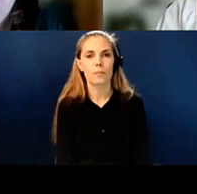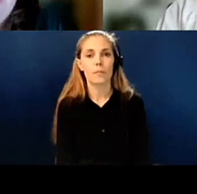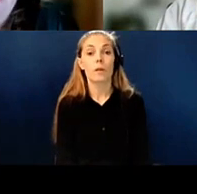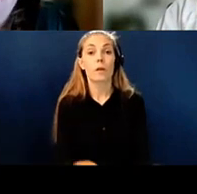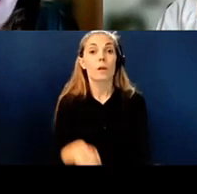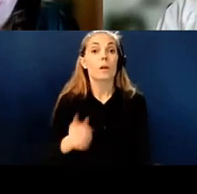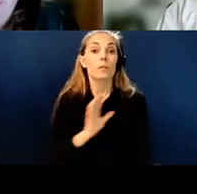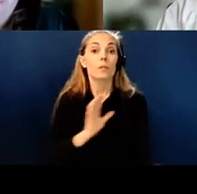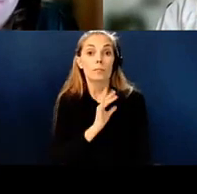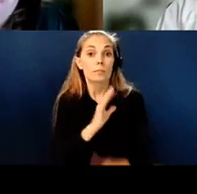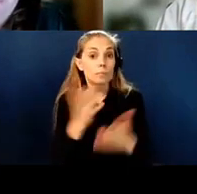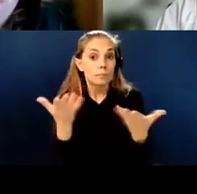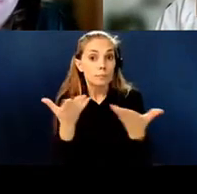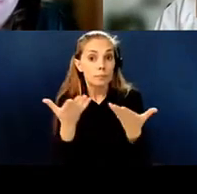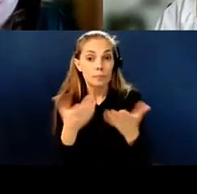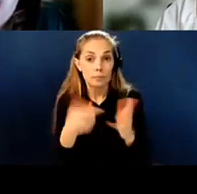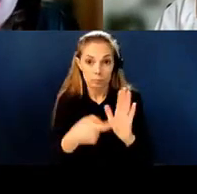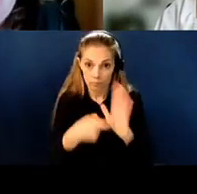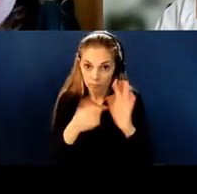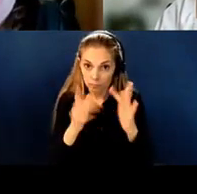or even unavailable.